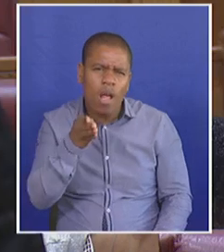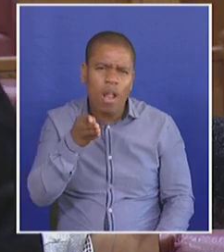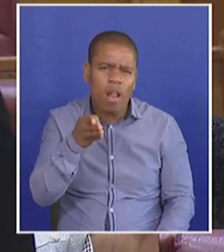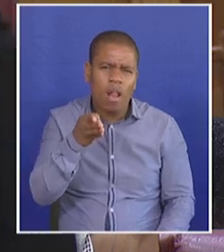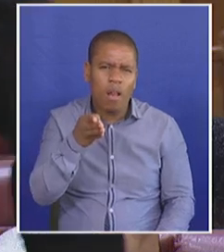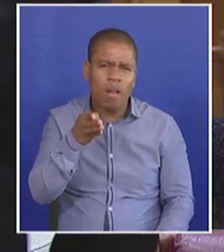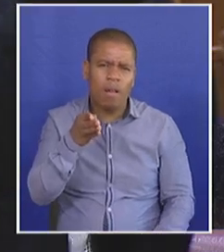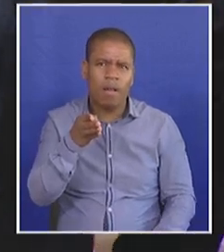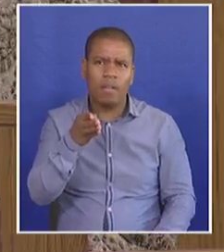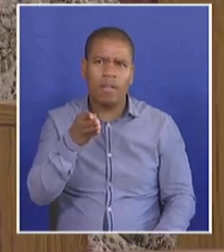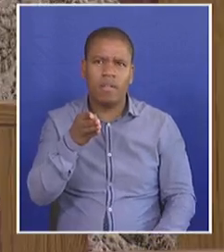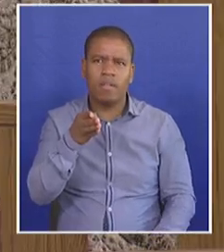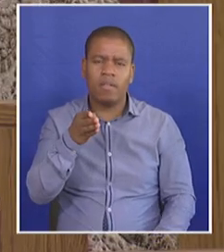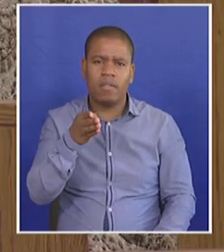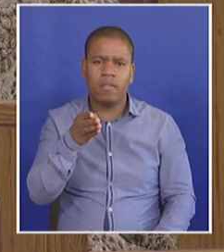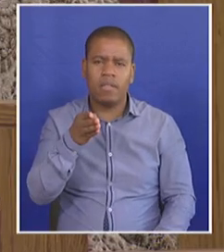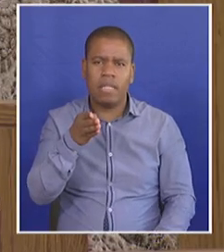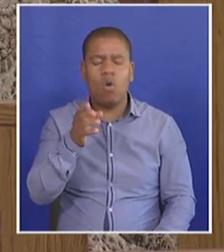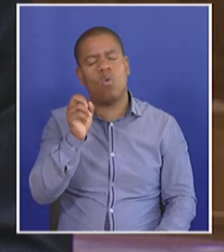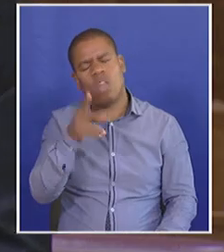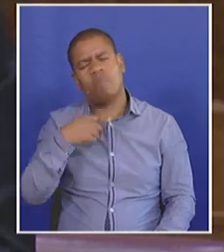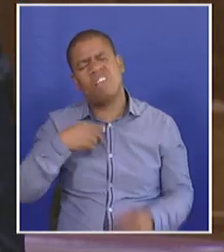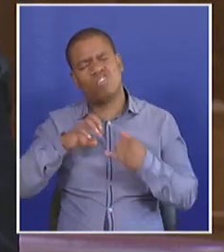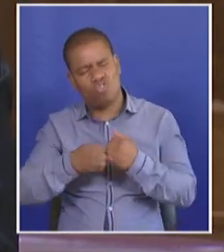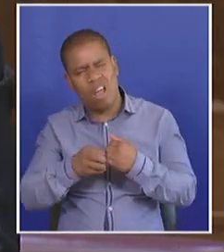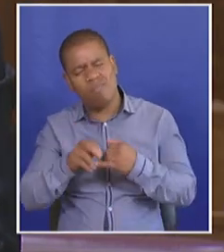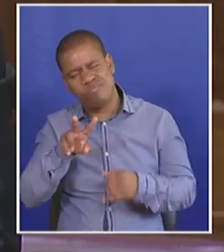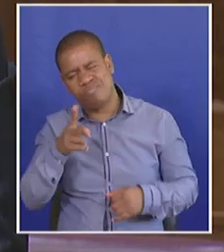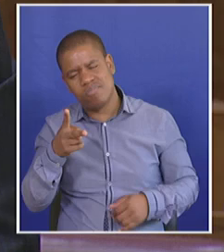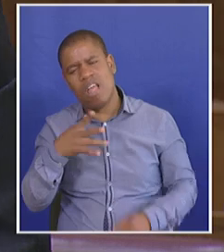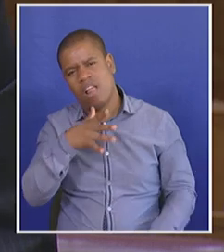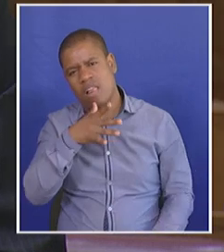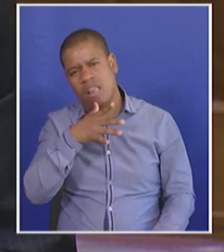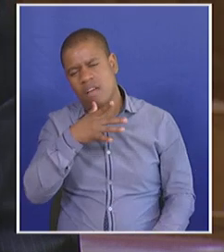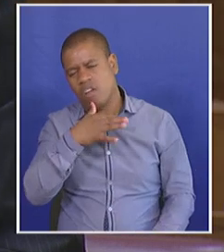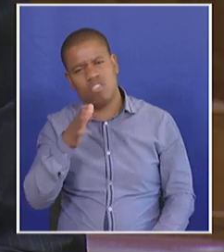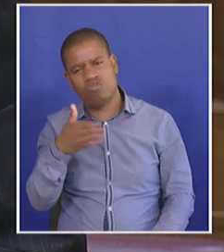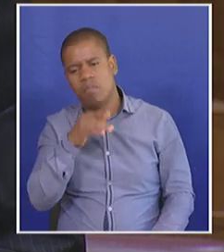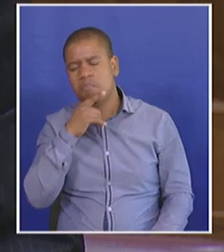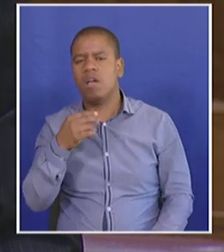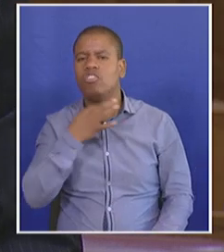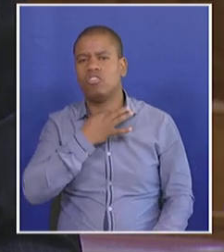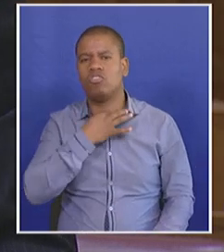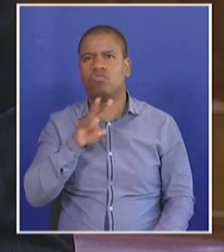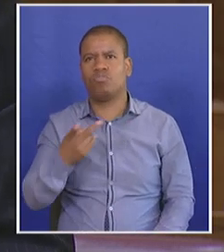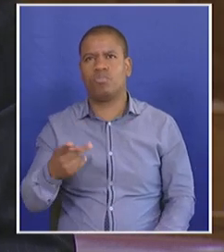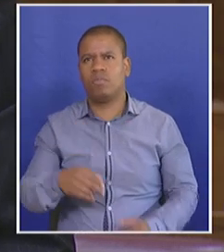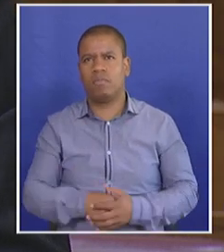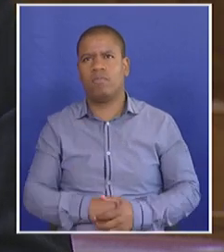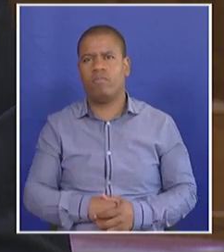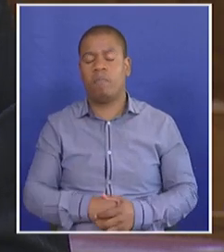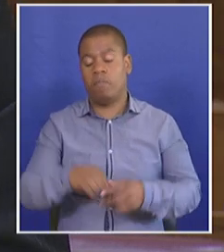Honorable Faber. Chairperson, I'm going to try in my best of English. Okay. Chairperson, I would like to know the